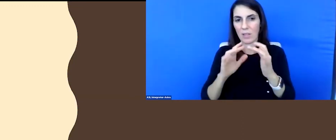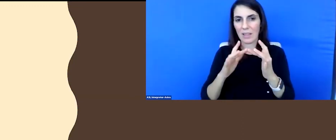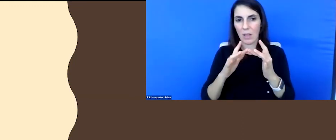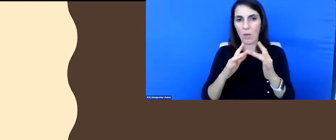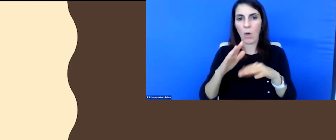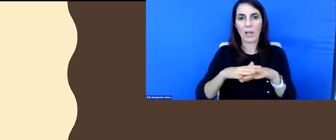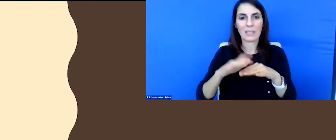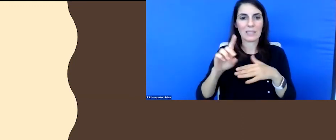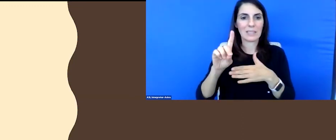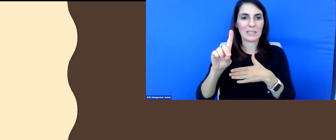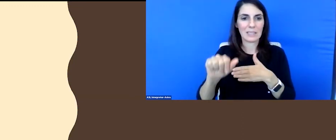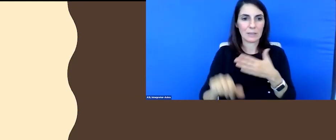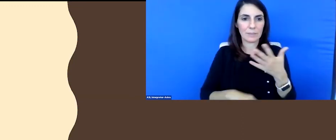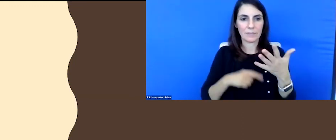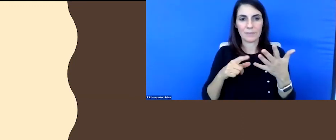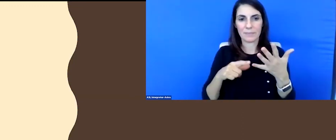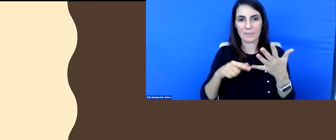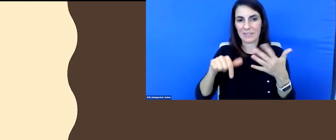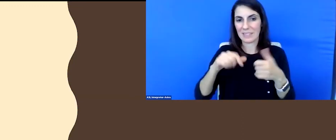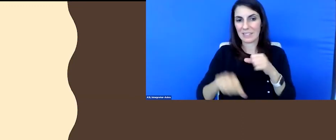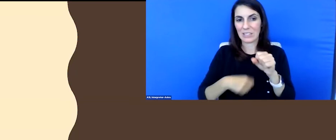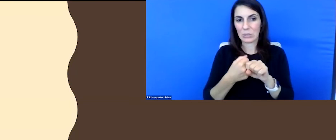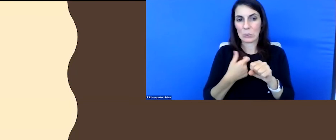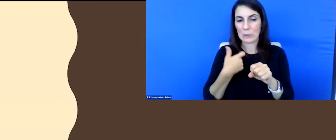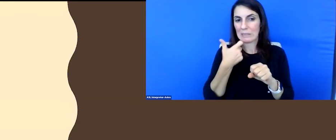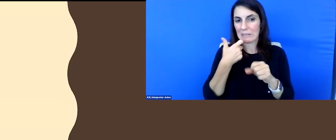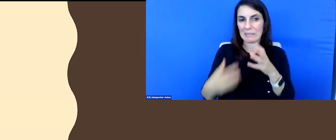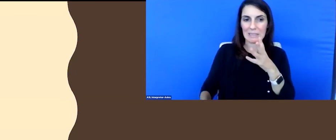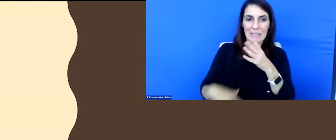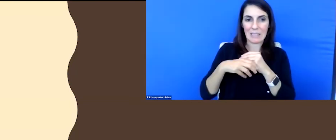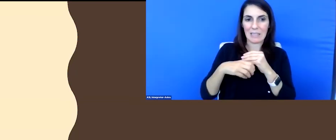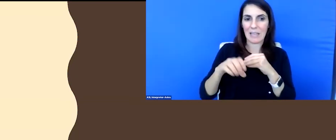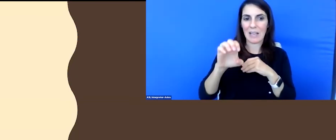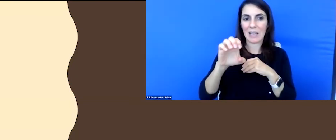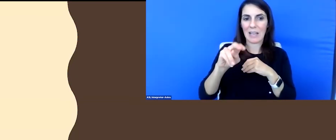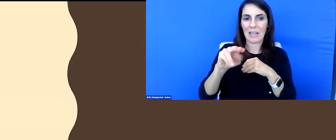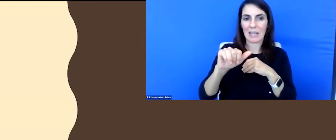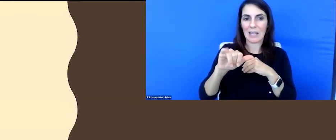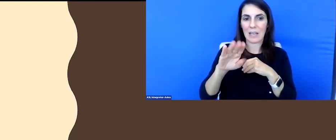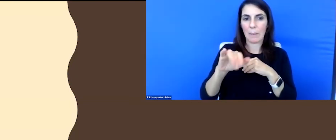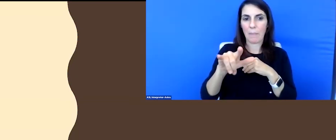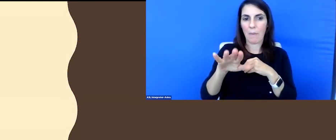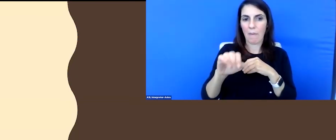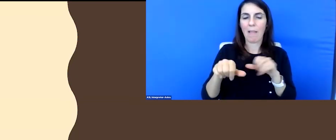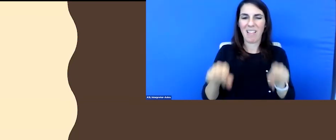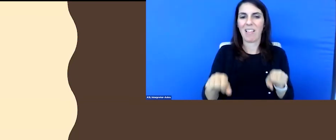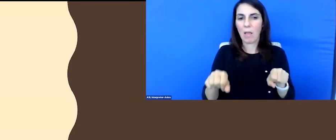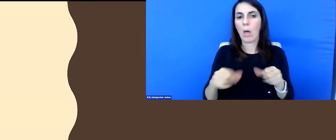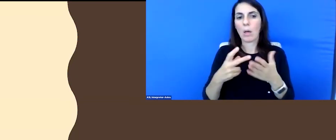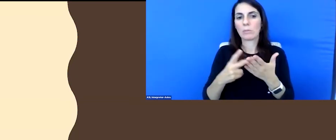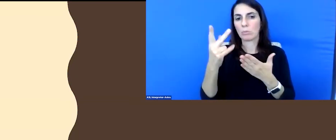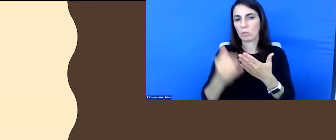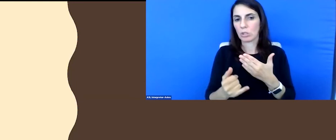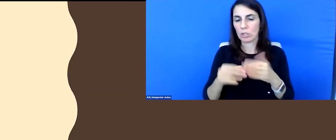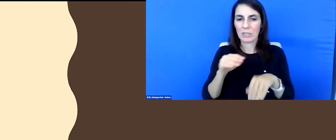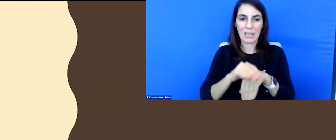Disabilities, and this year we added in Enable Project Advisors, and we have 3